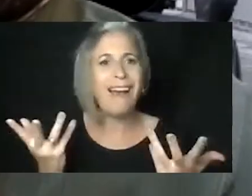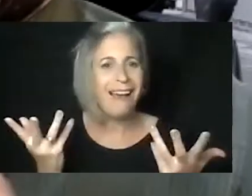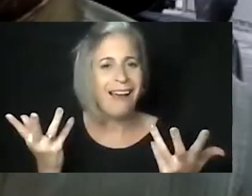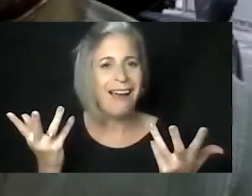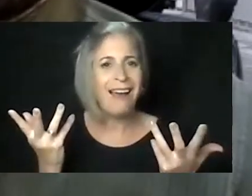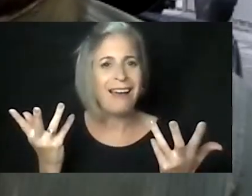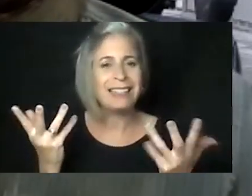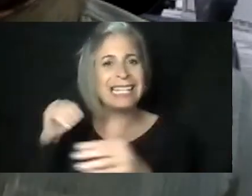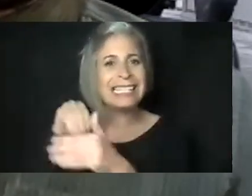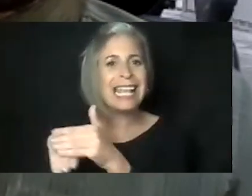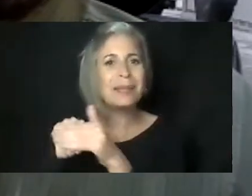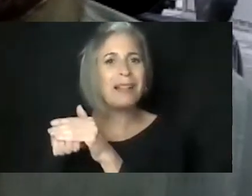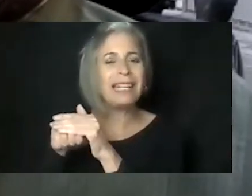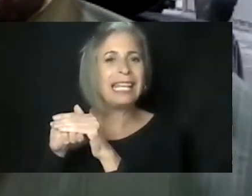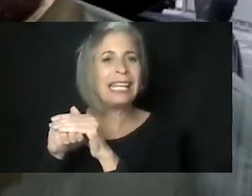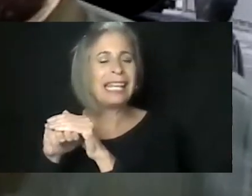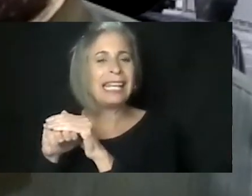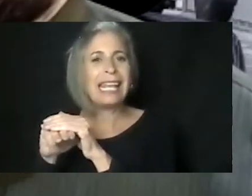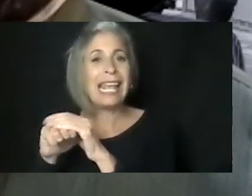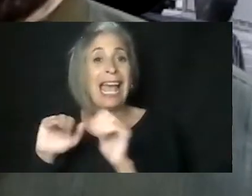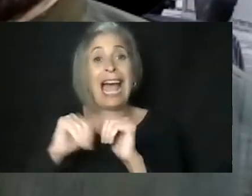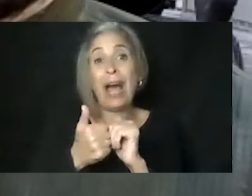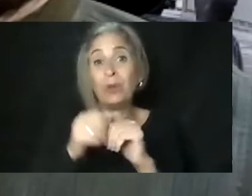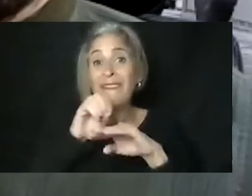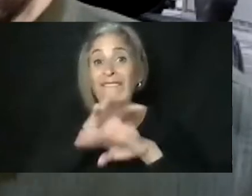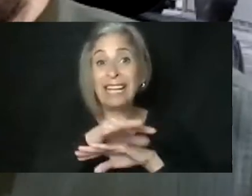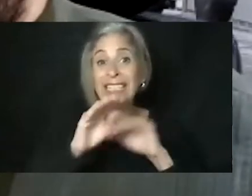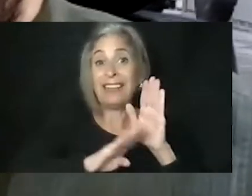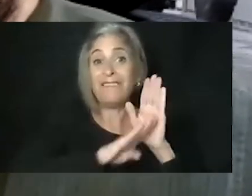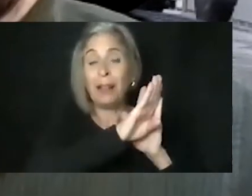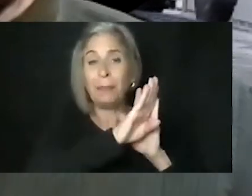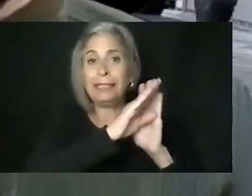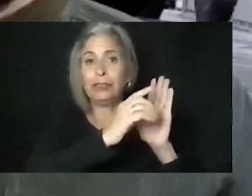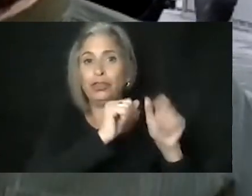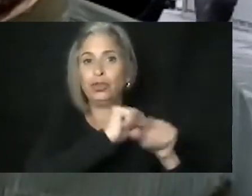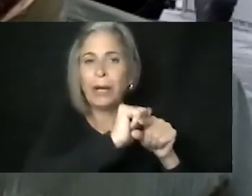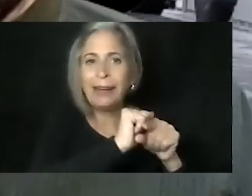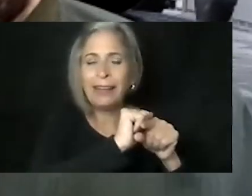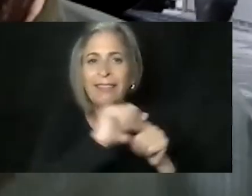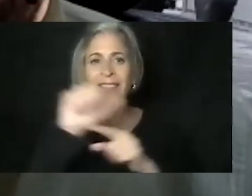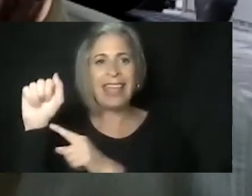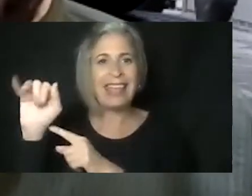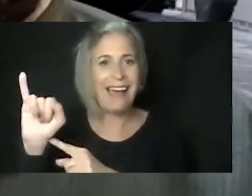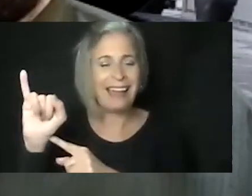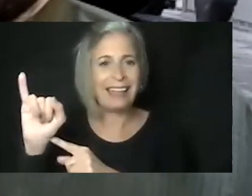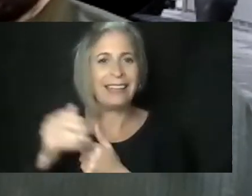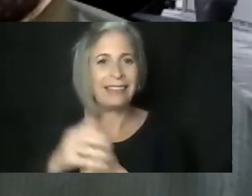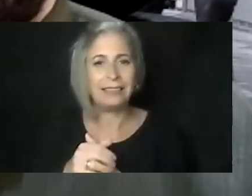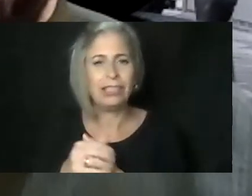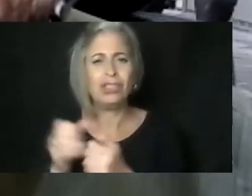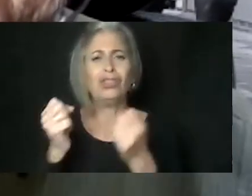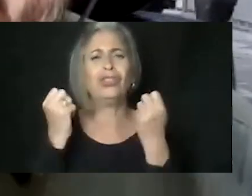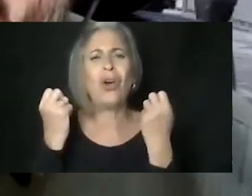What is accessibility, and how does it affect the development, training, and deployment of AI? There are so